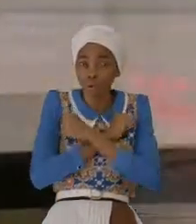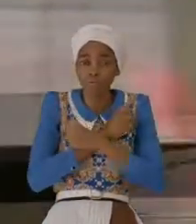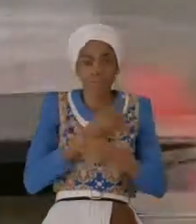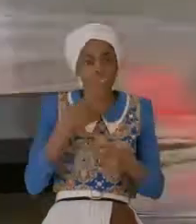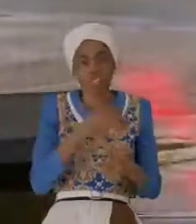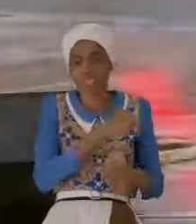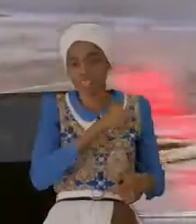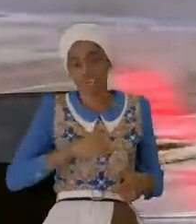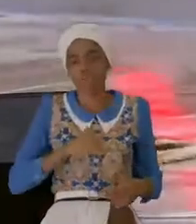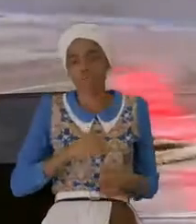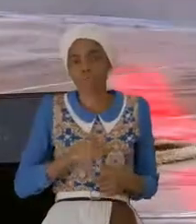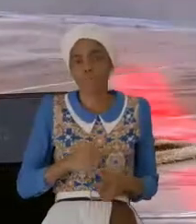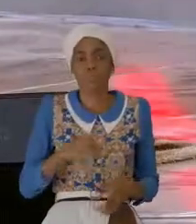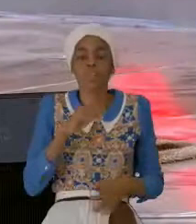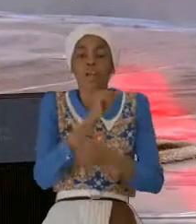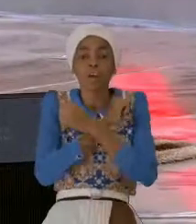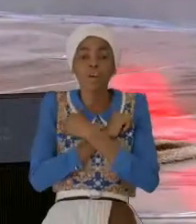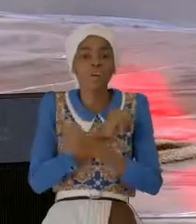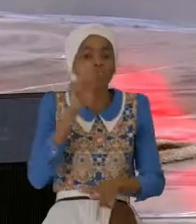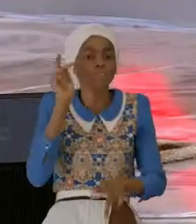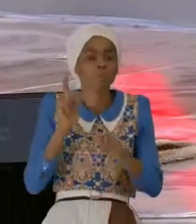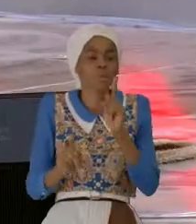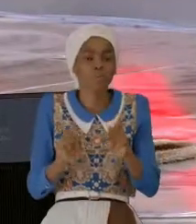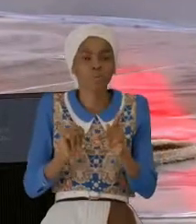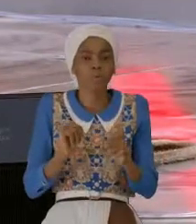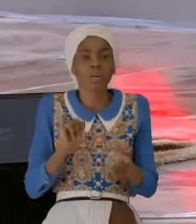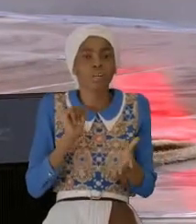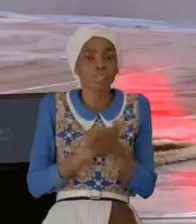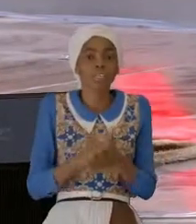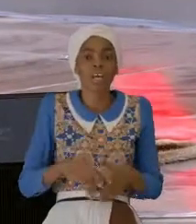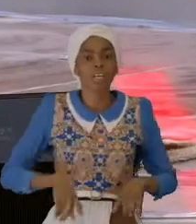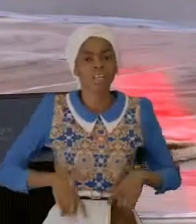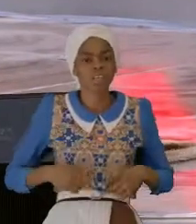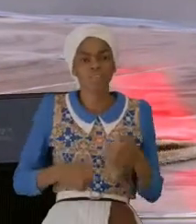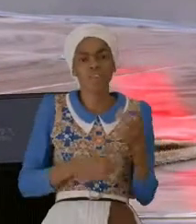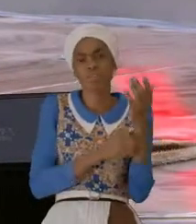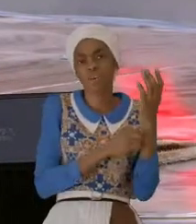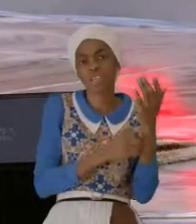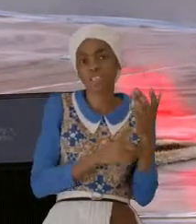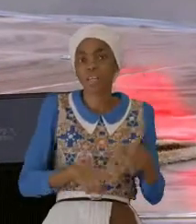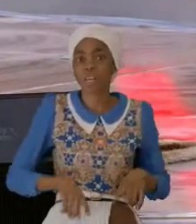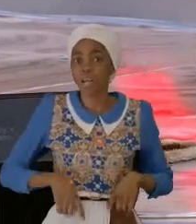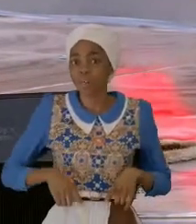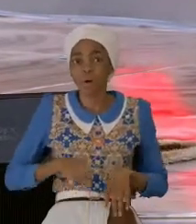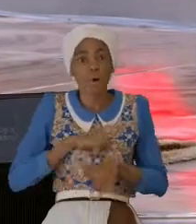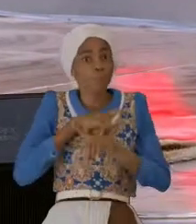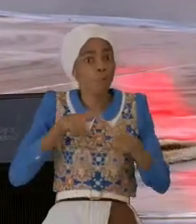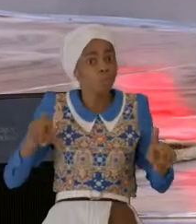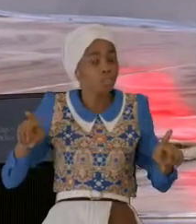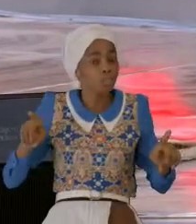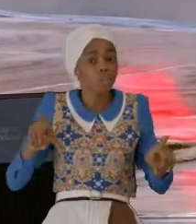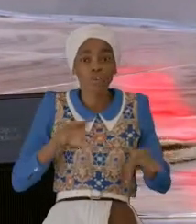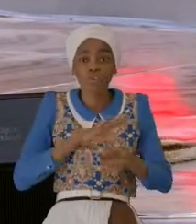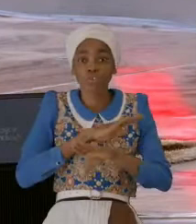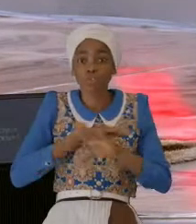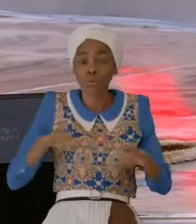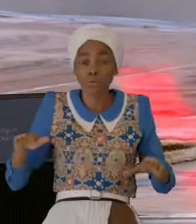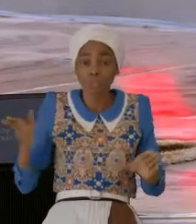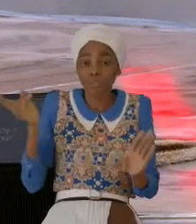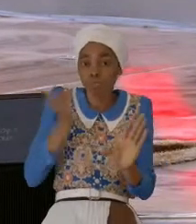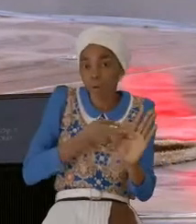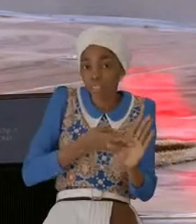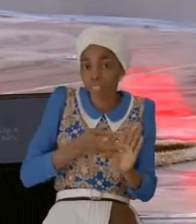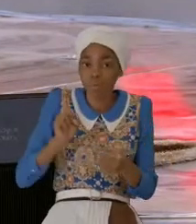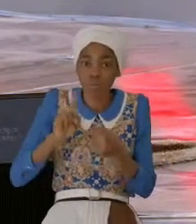who are living the licentious life and the fleshly life but don't get any pleasure from